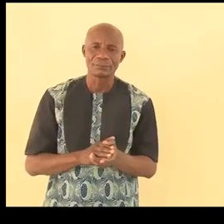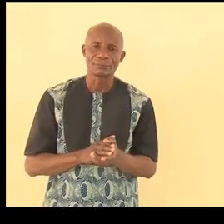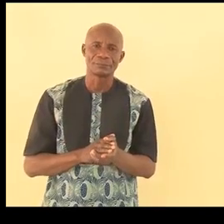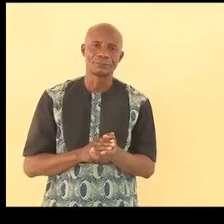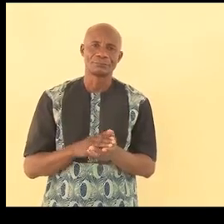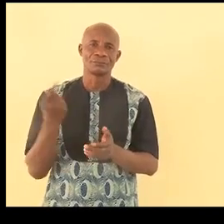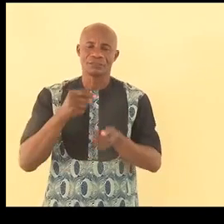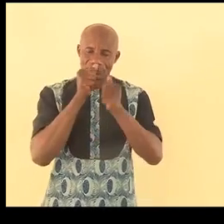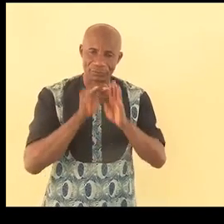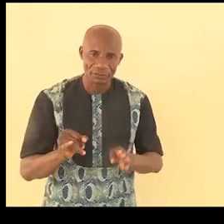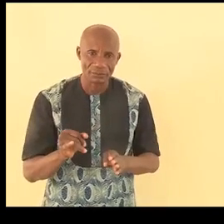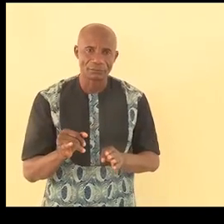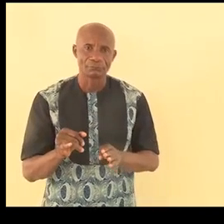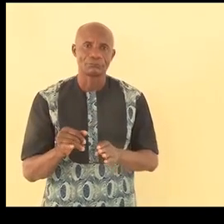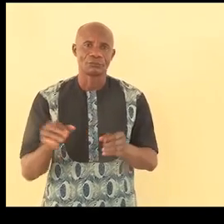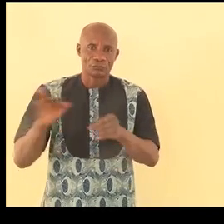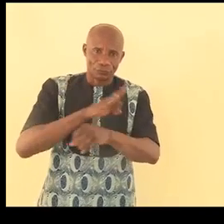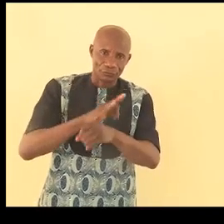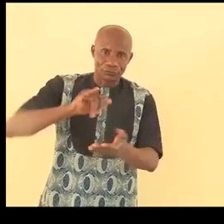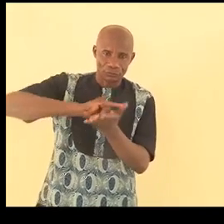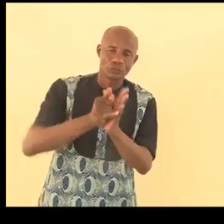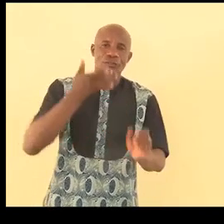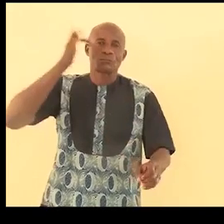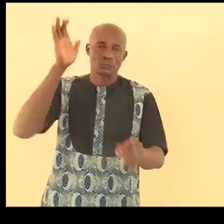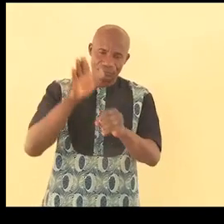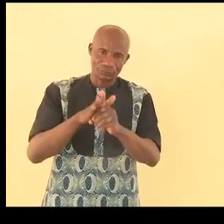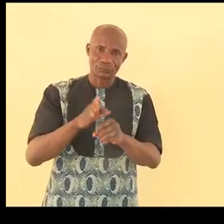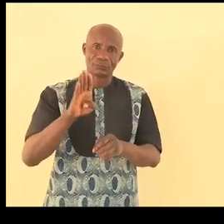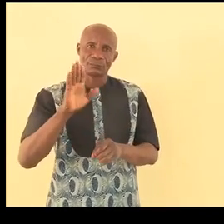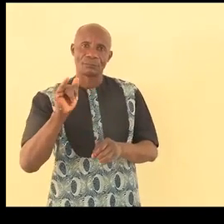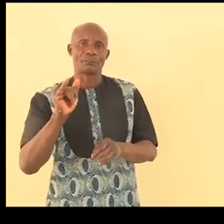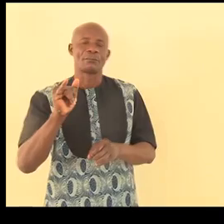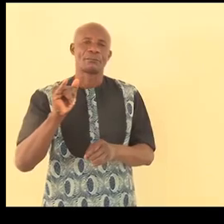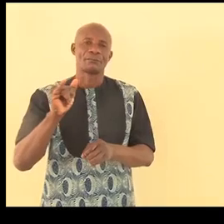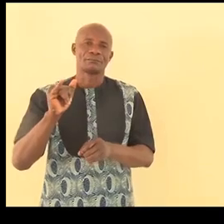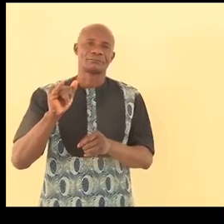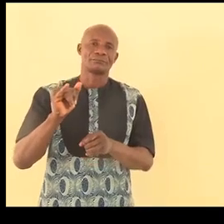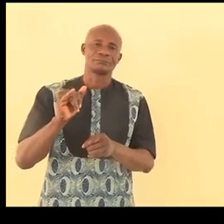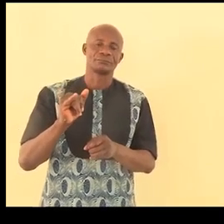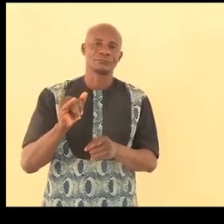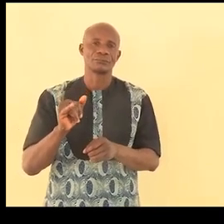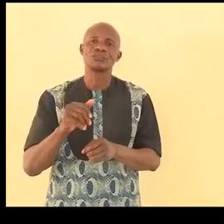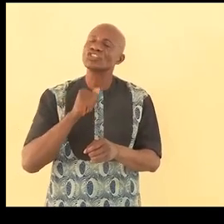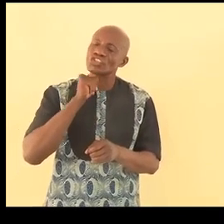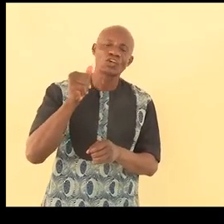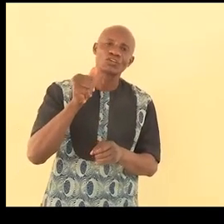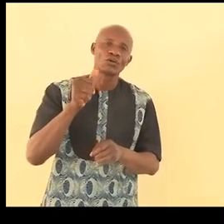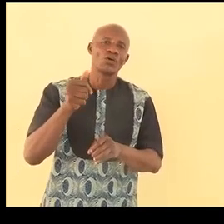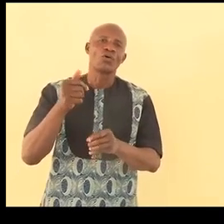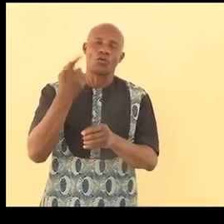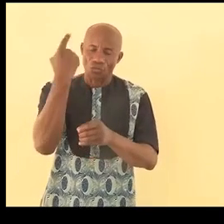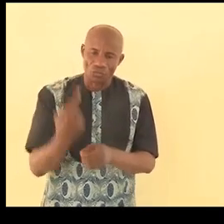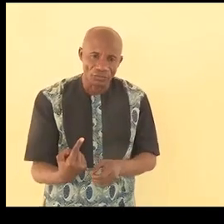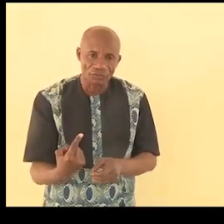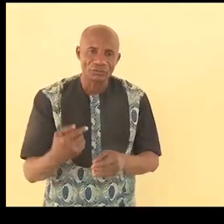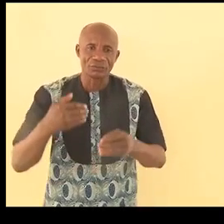sentence. The Beatitudes fulfill those promises by ordering them no longer merely to